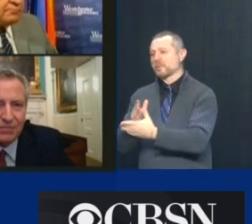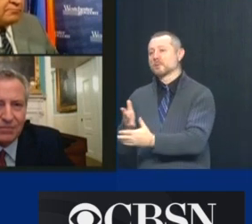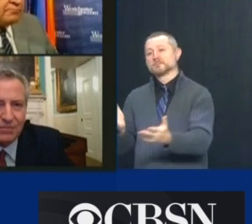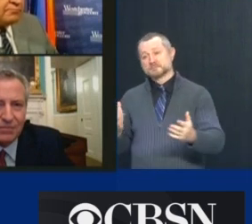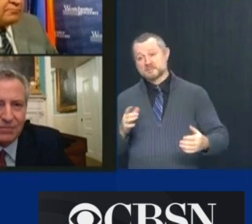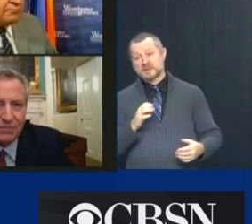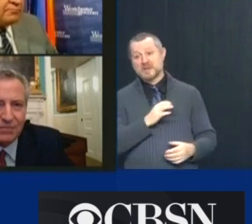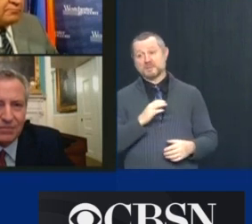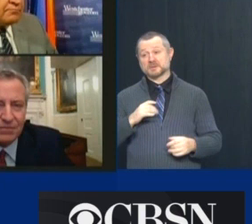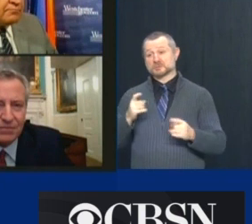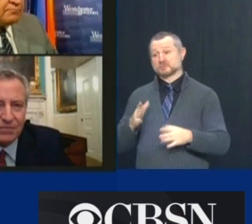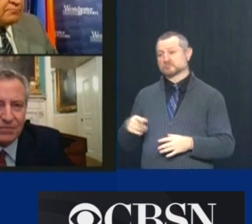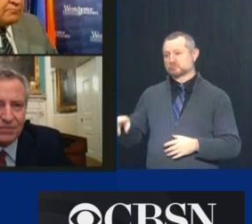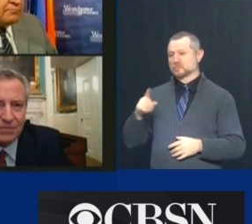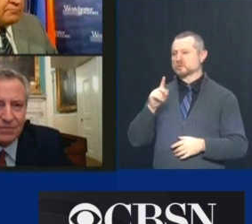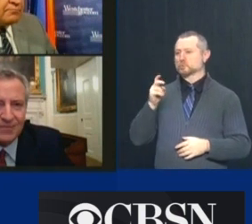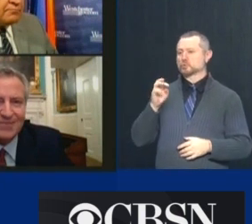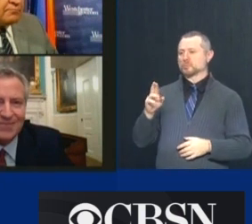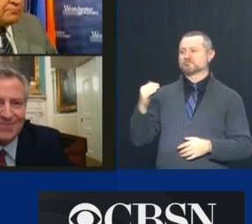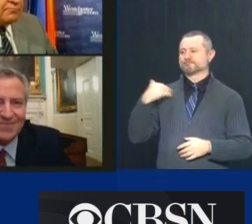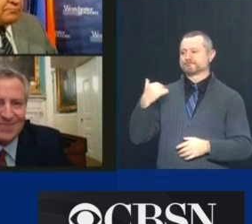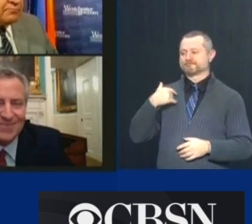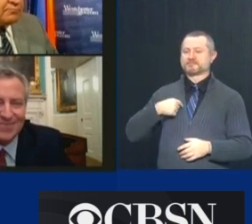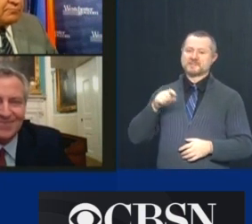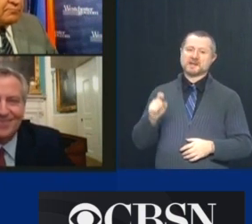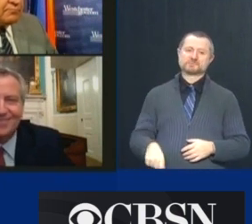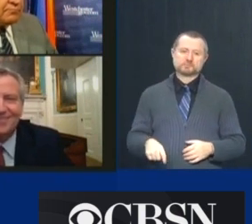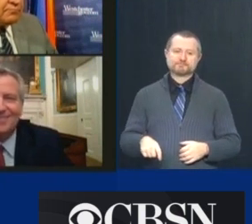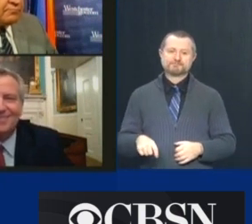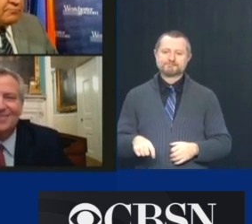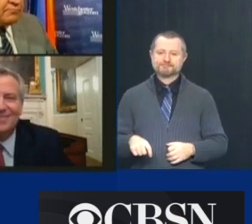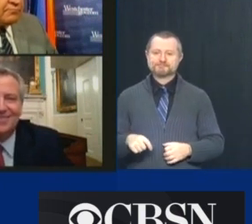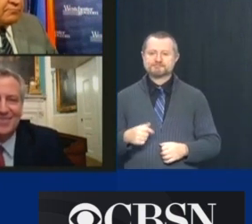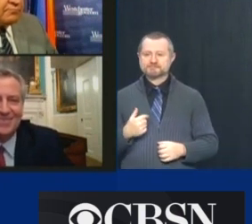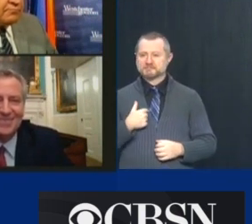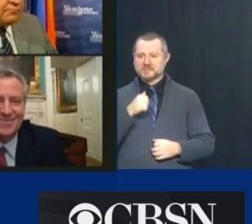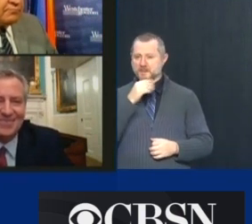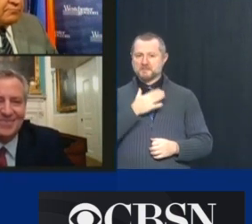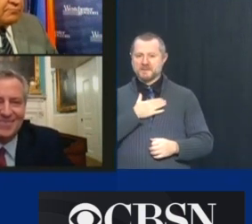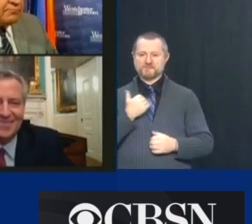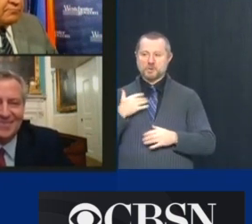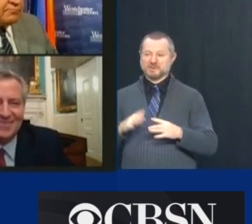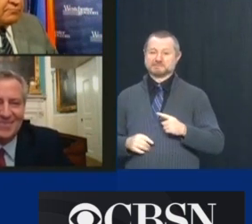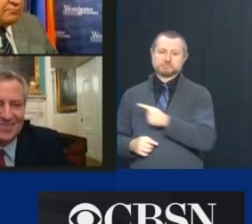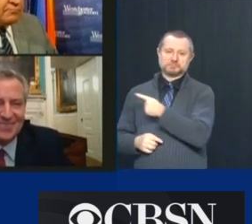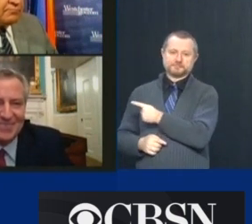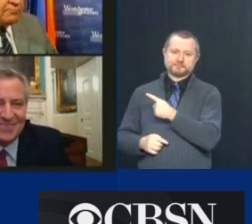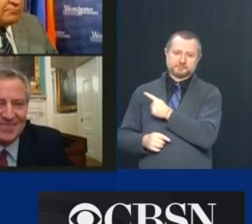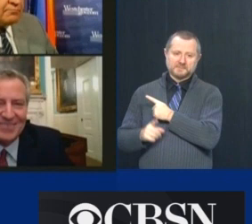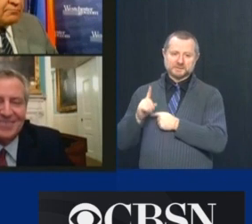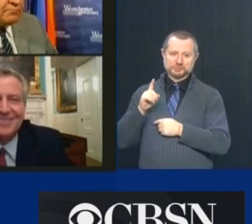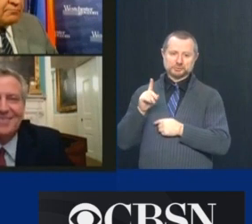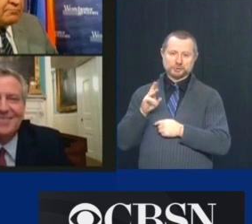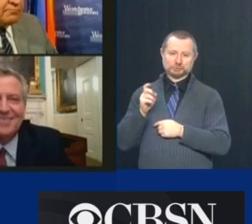Zucker said I had to. Otherwise, I would never have done it because I don't believe in that. You know, I'm a